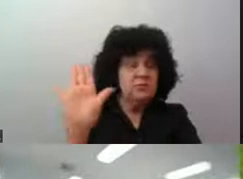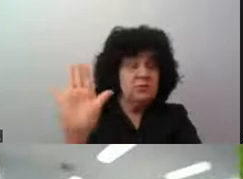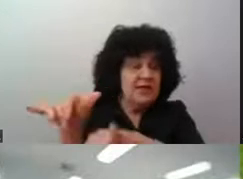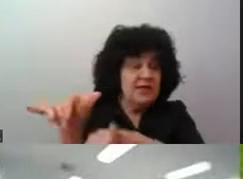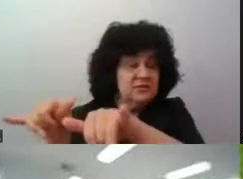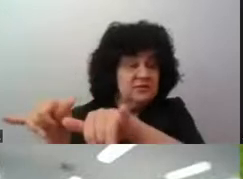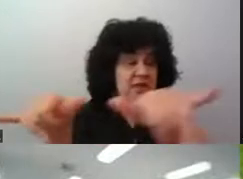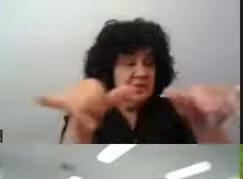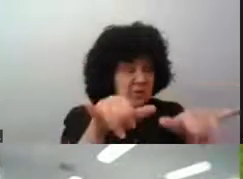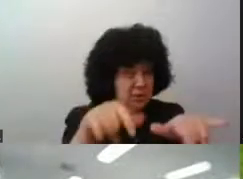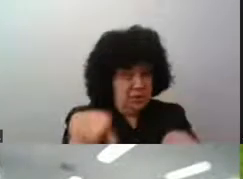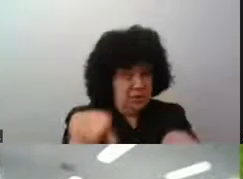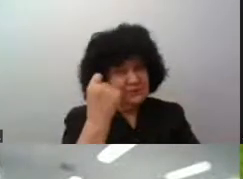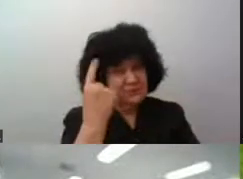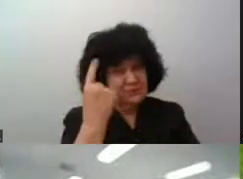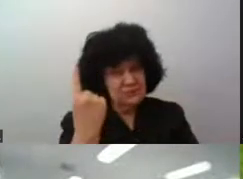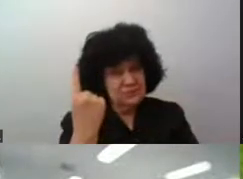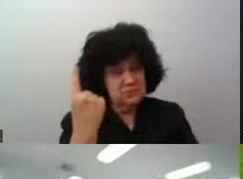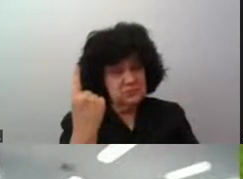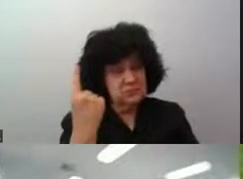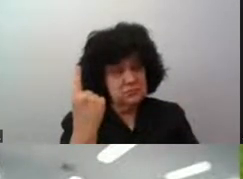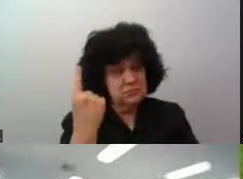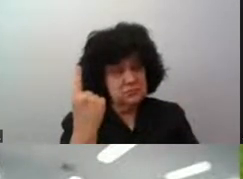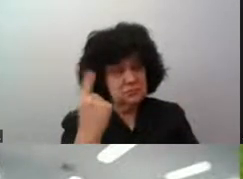am I making sense?